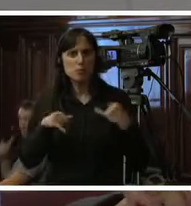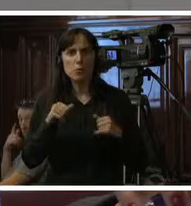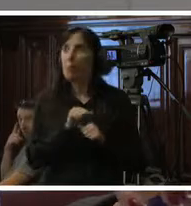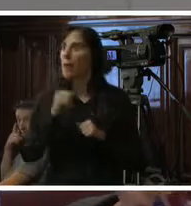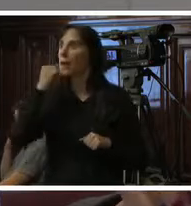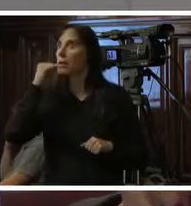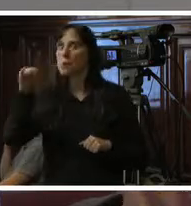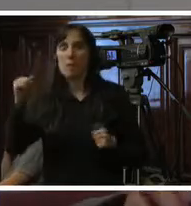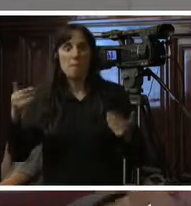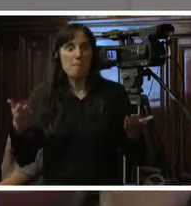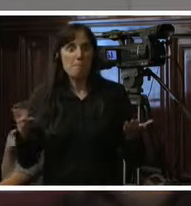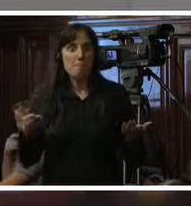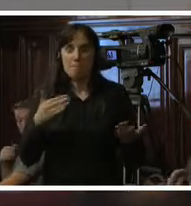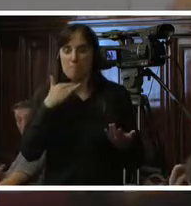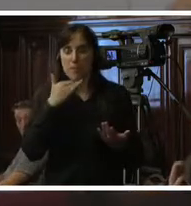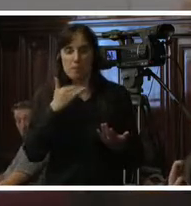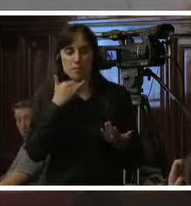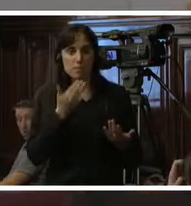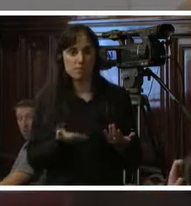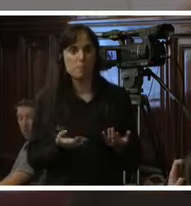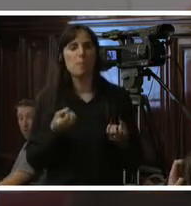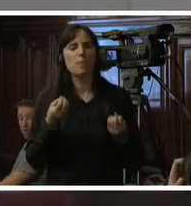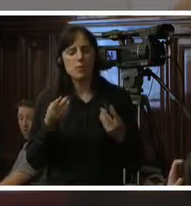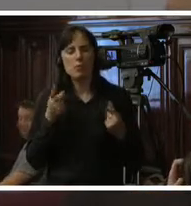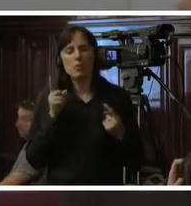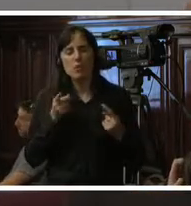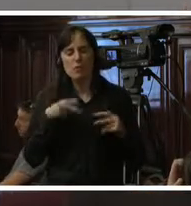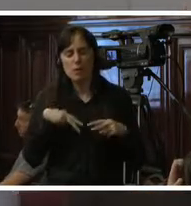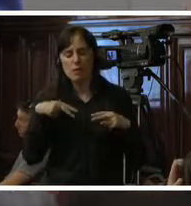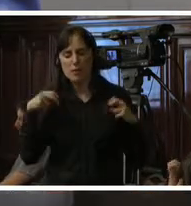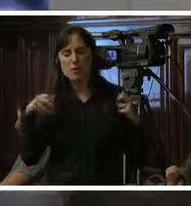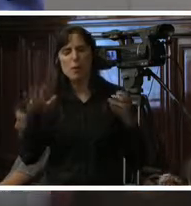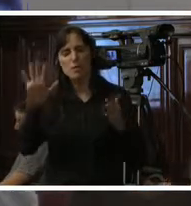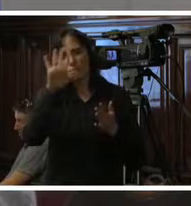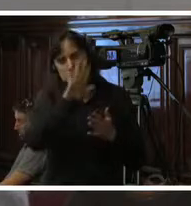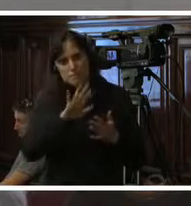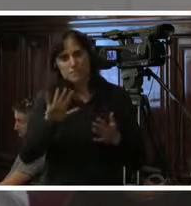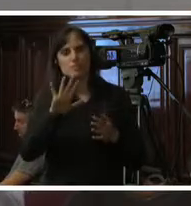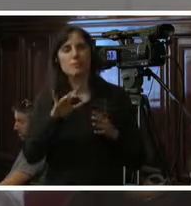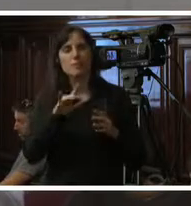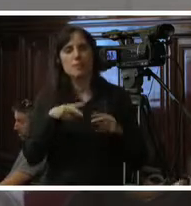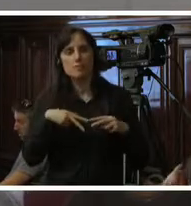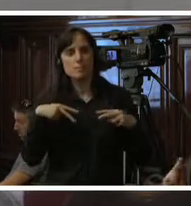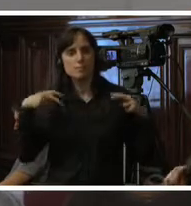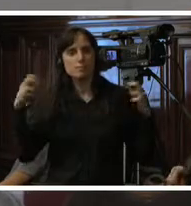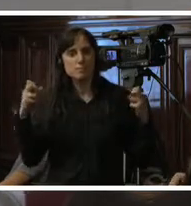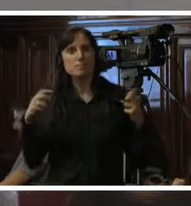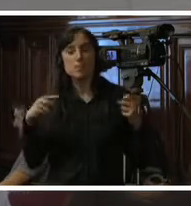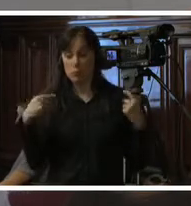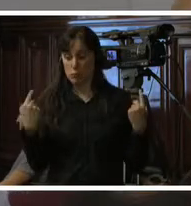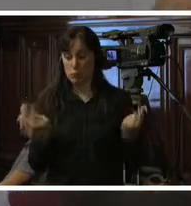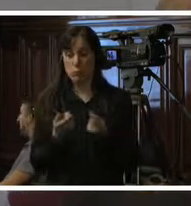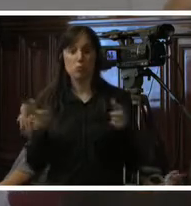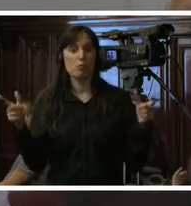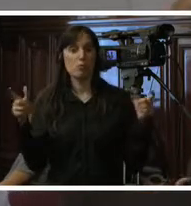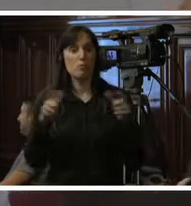out what's happened in these regions and what, therefore, we as a commission can do in